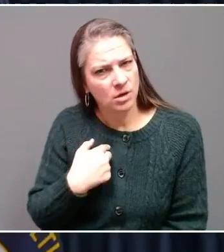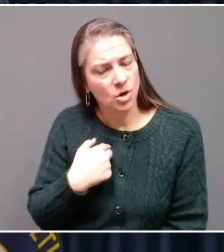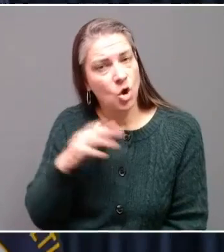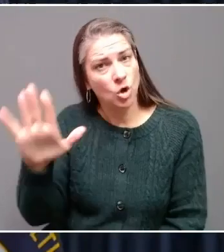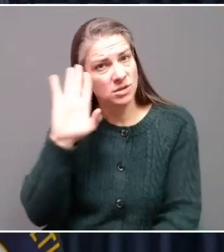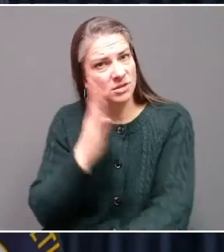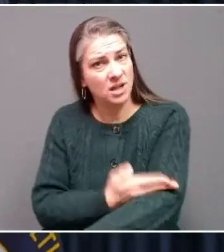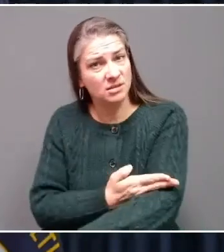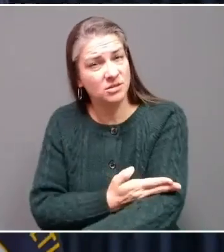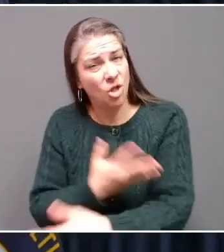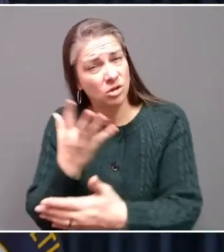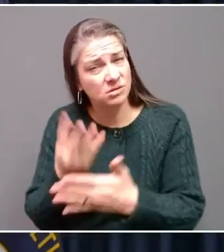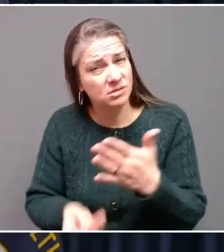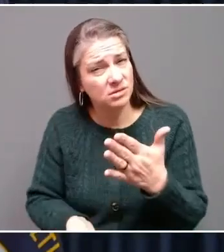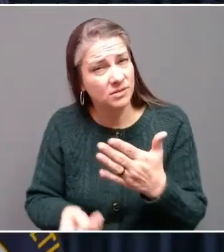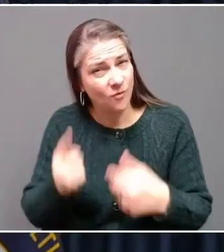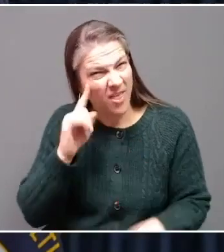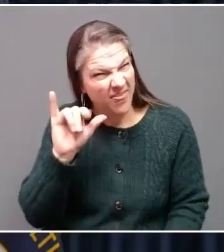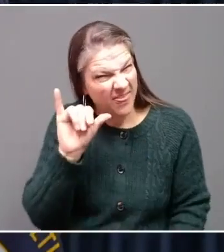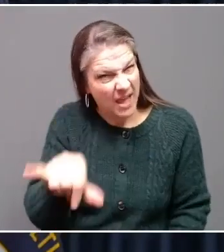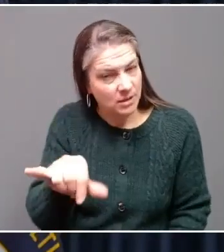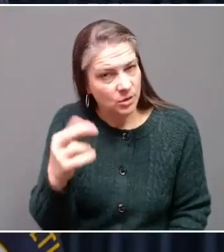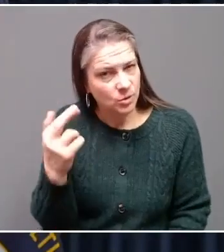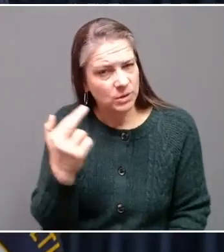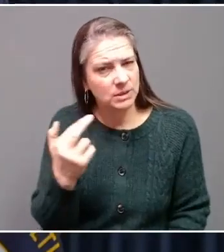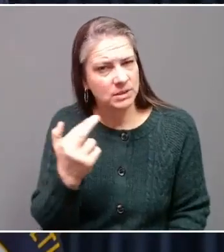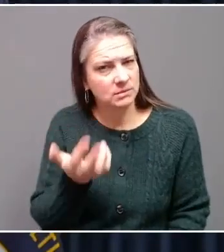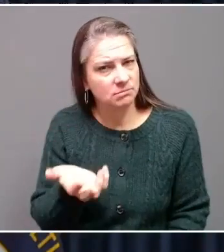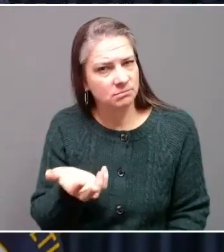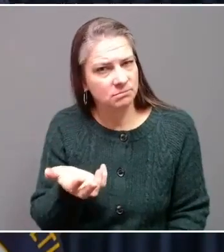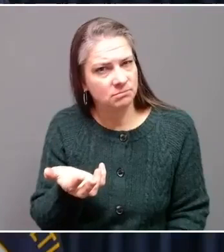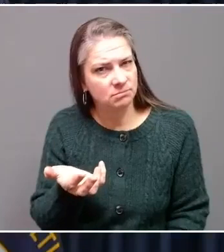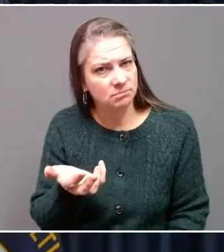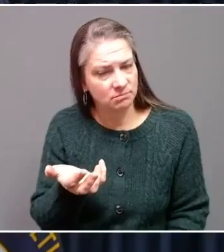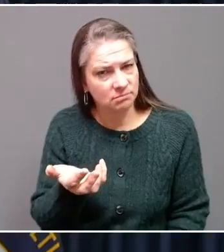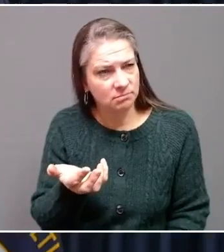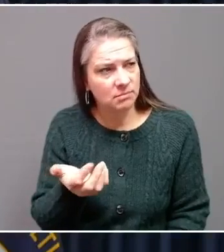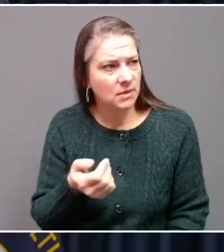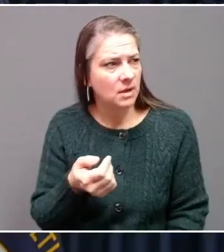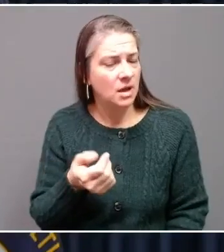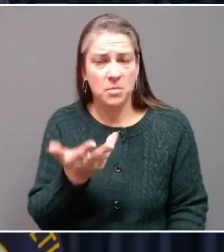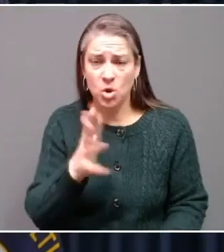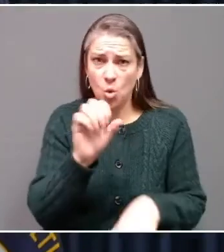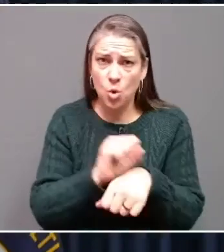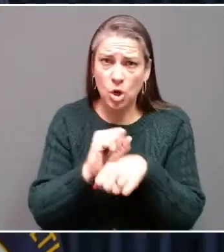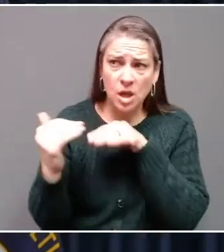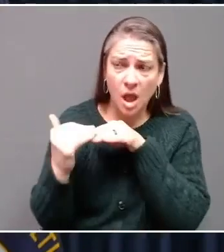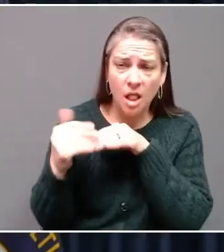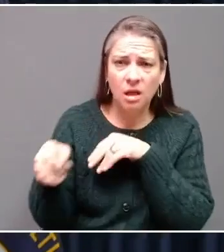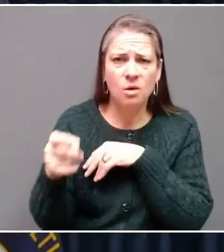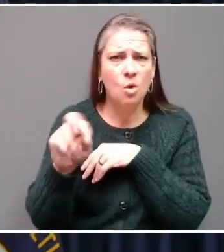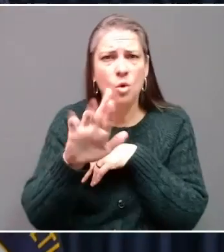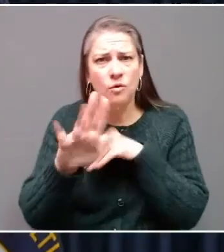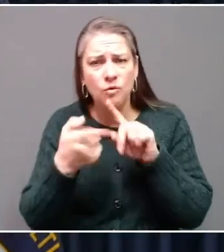lost her son for this very reason. And whether it's being a work colleague or a friend, I wish